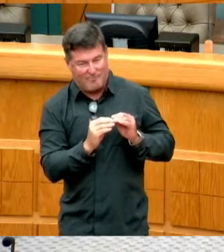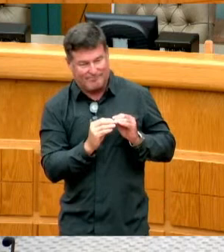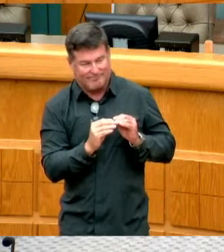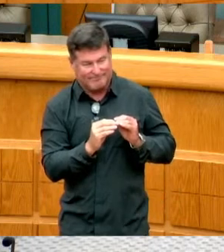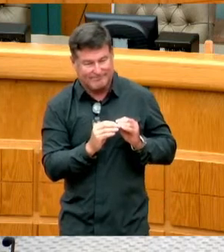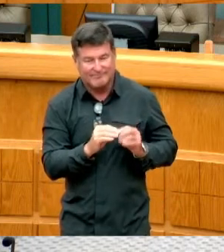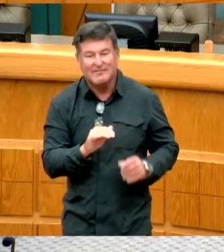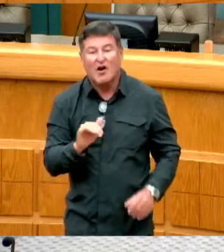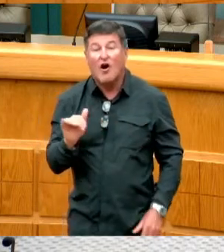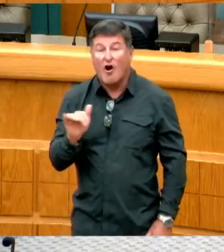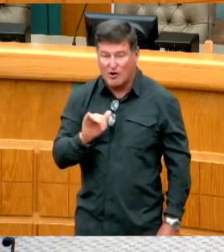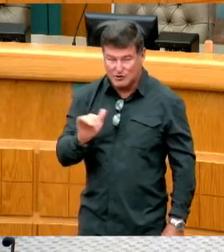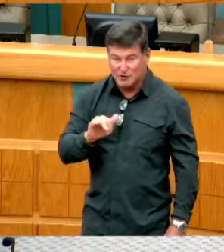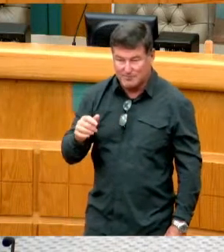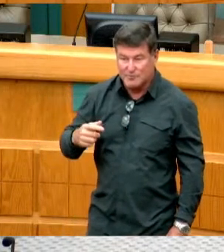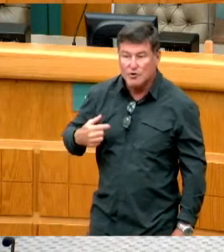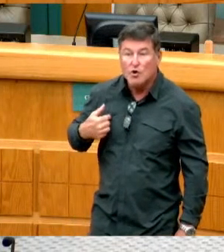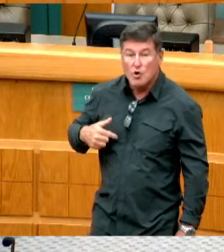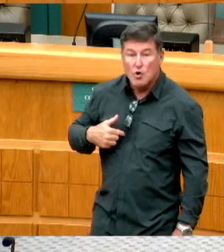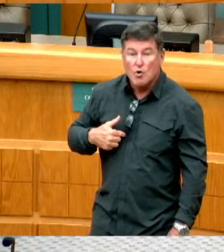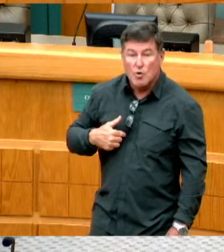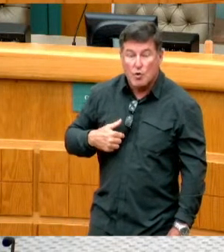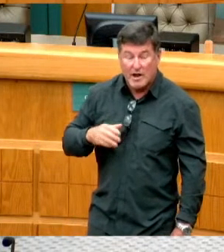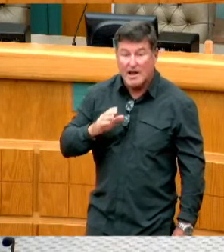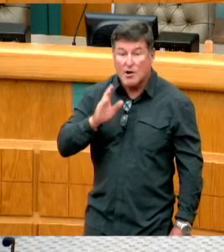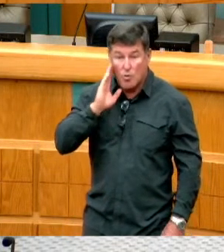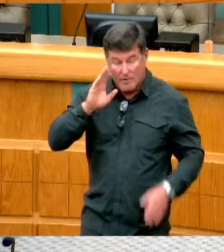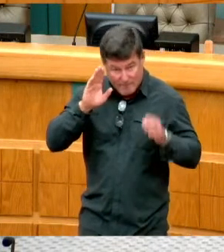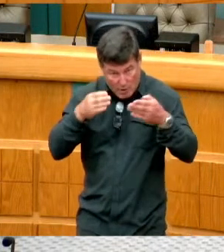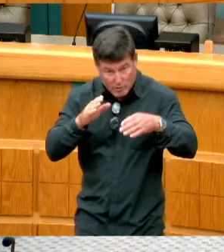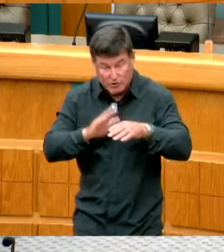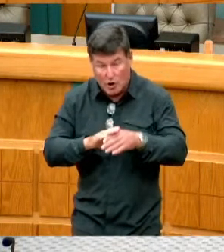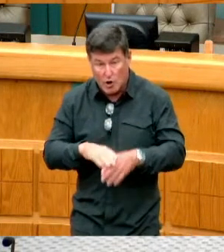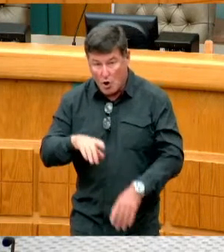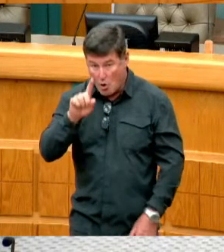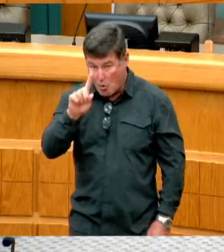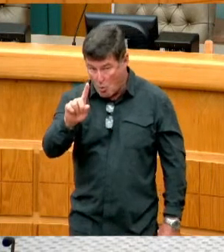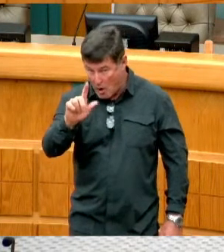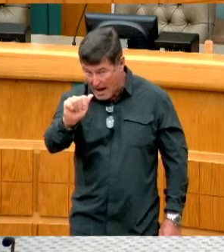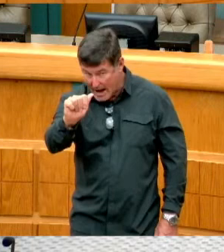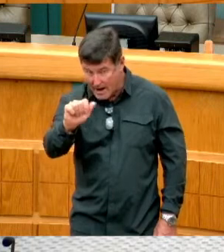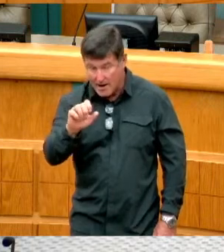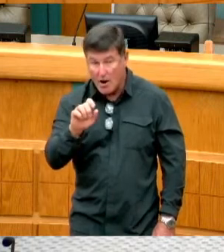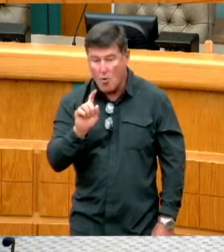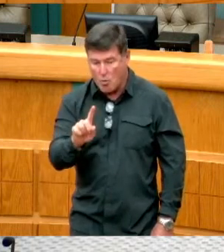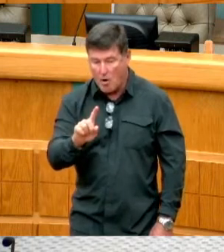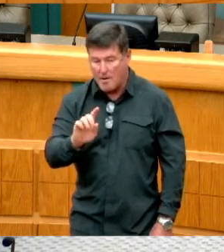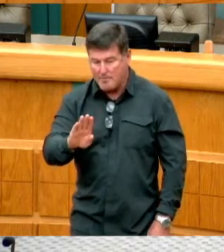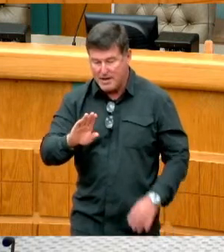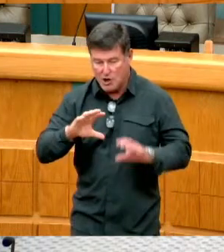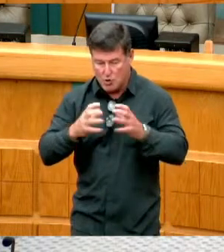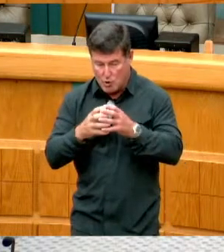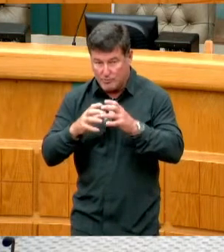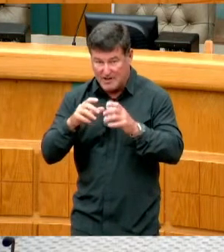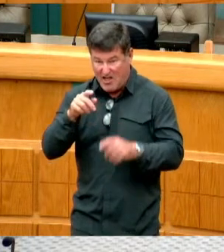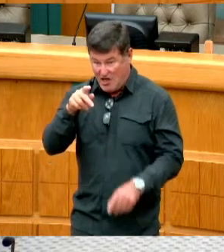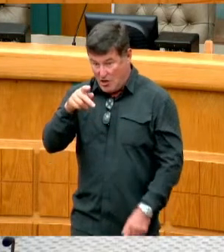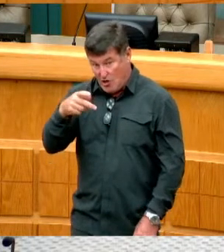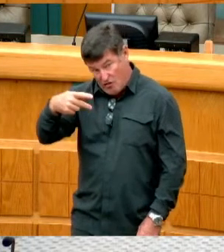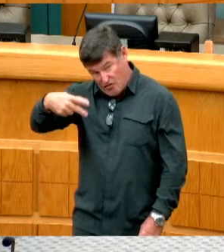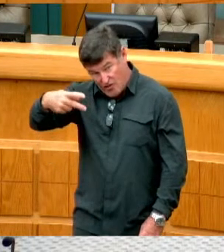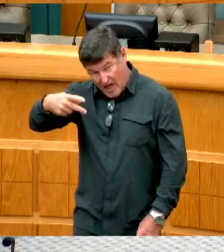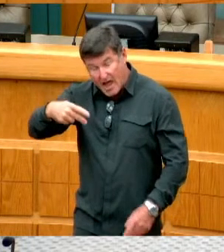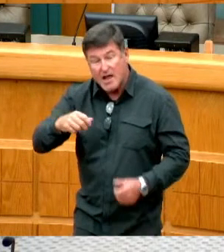going to be immunizing our groups 1A and 1B for the next few months. And at the current rate of